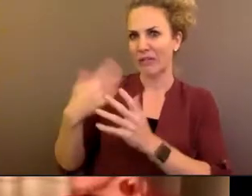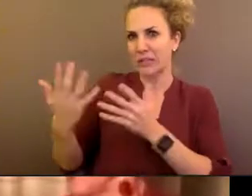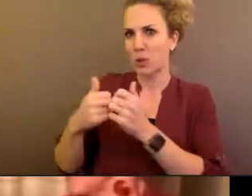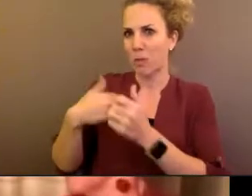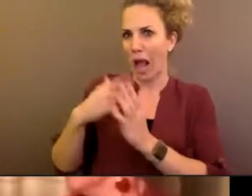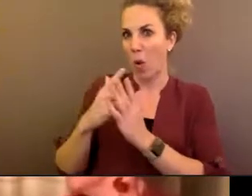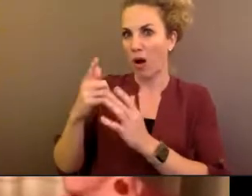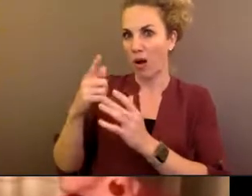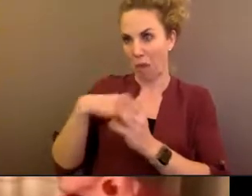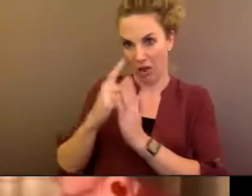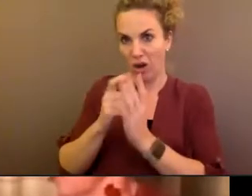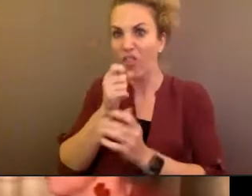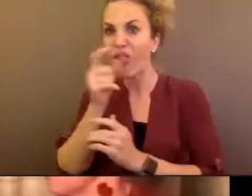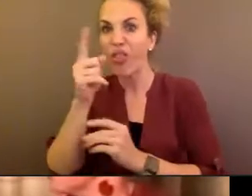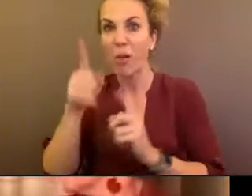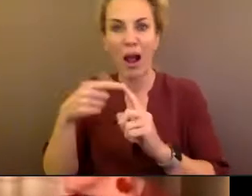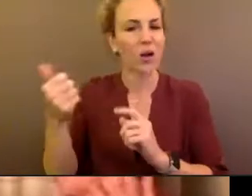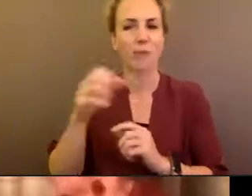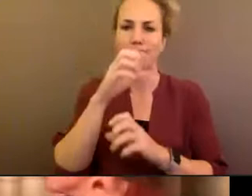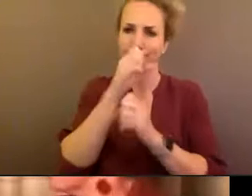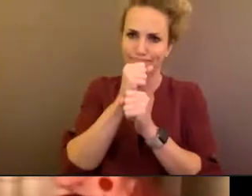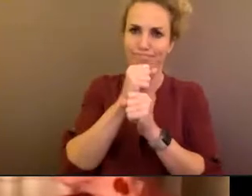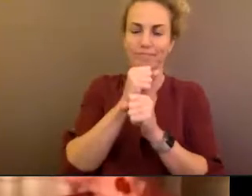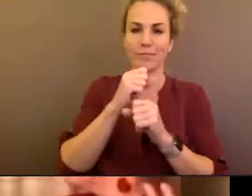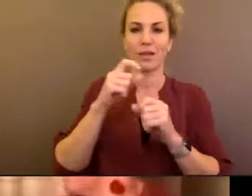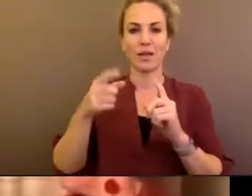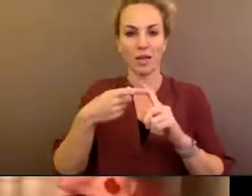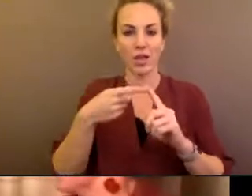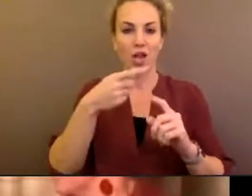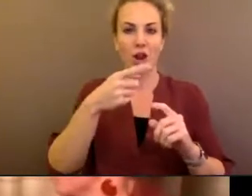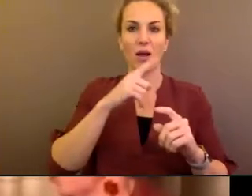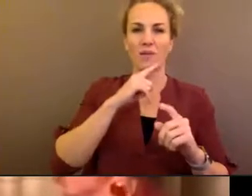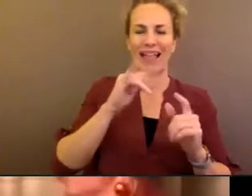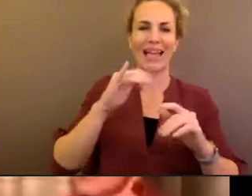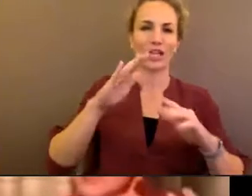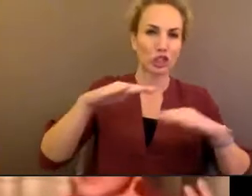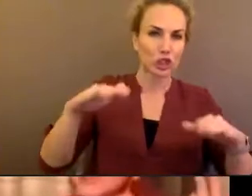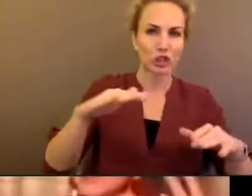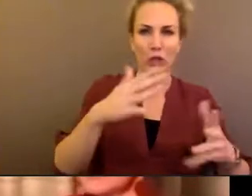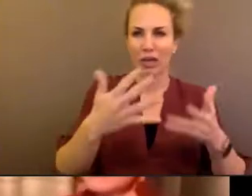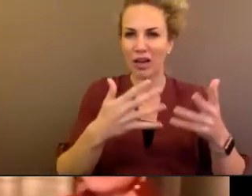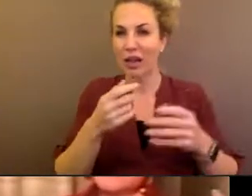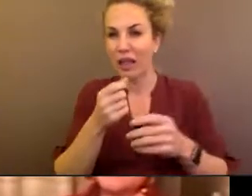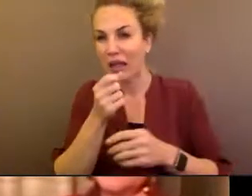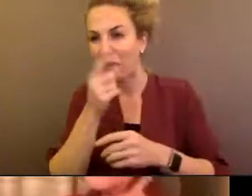don't expect those who care for children to talk about our family life or our children's